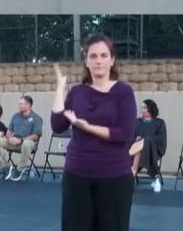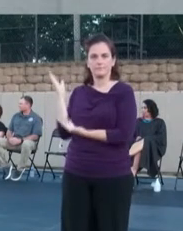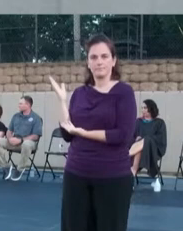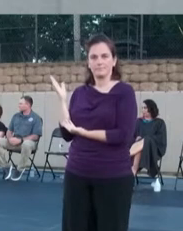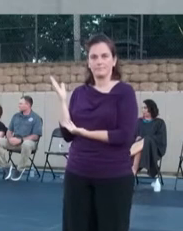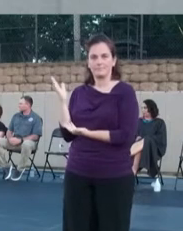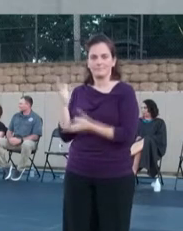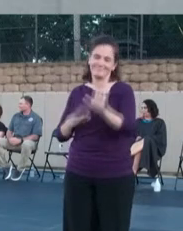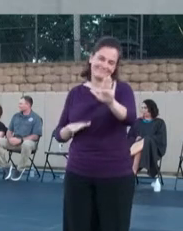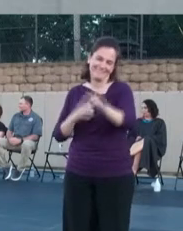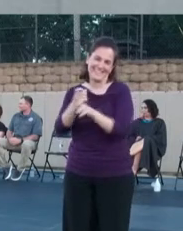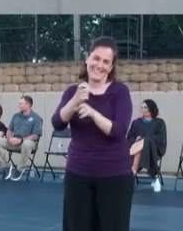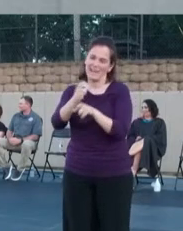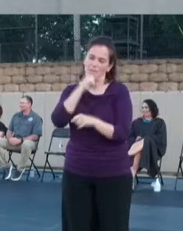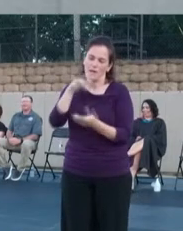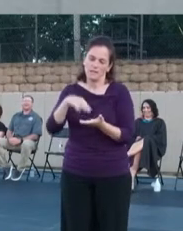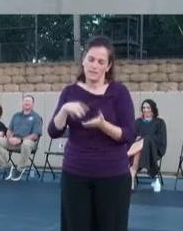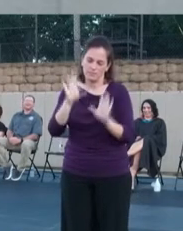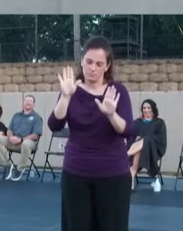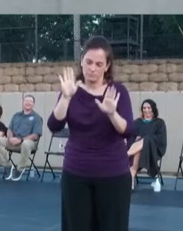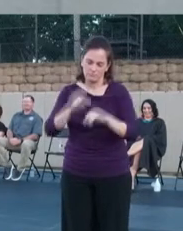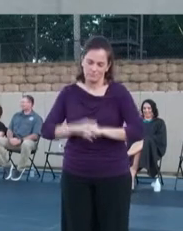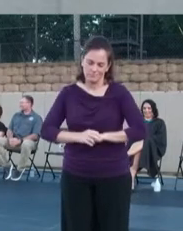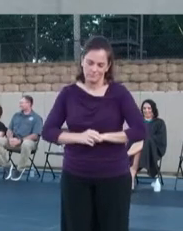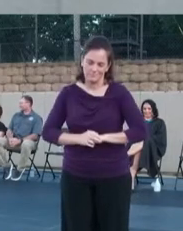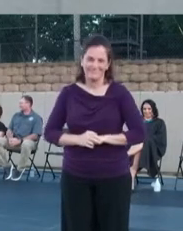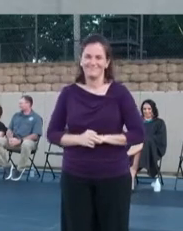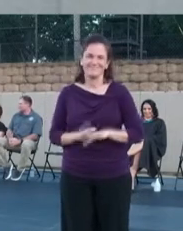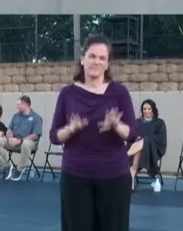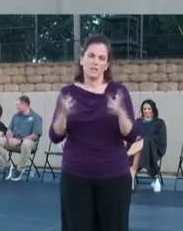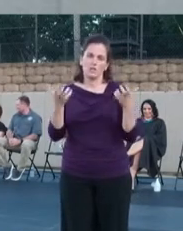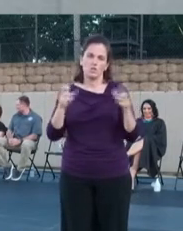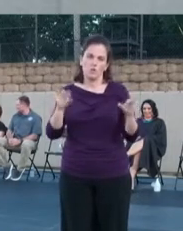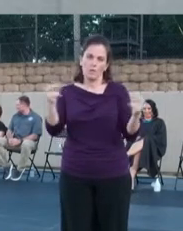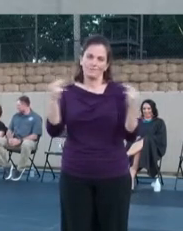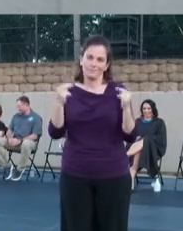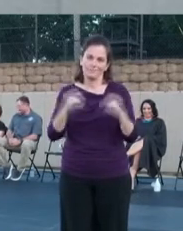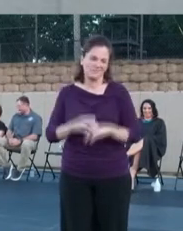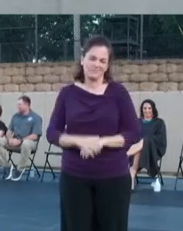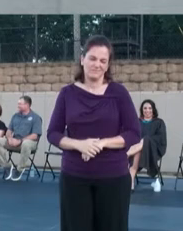No, I'm just kidding. I'm not dancing. You don't want to see that.